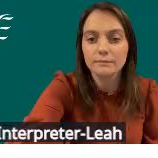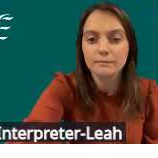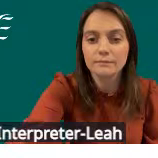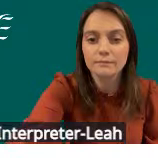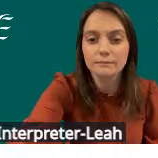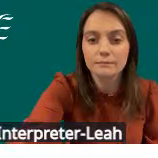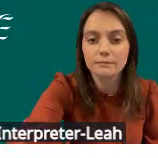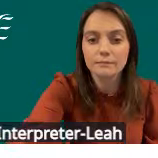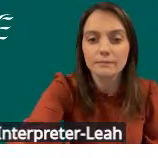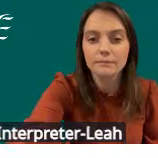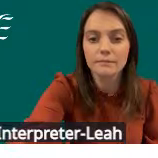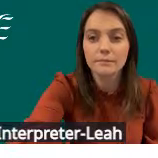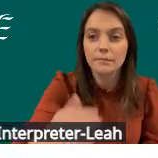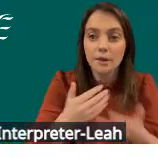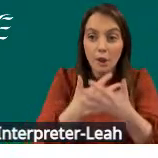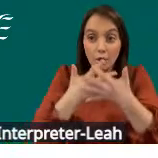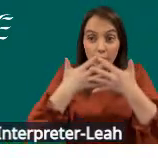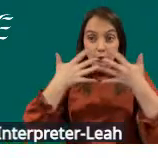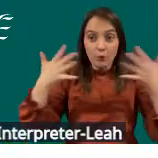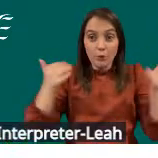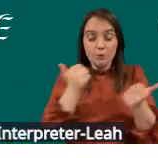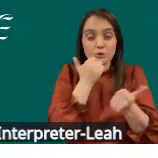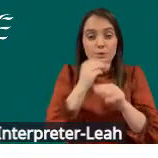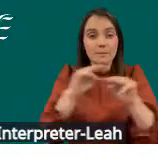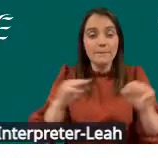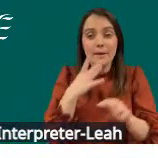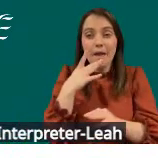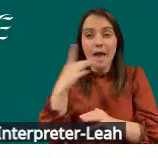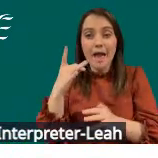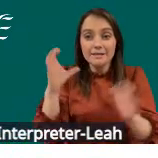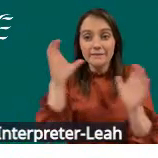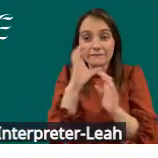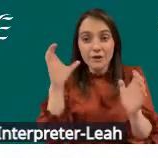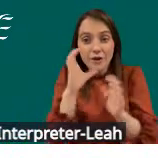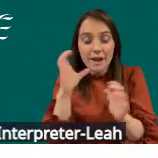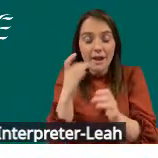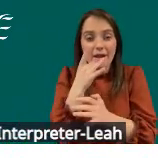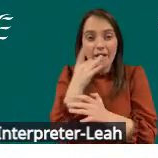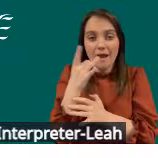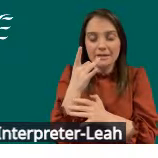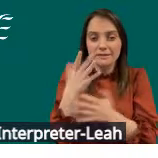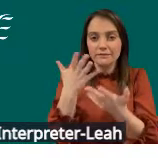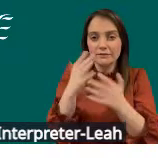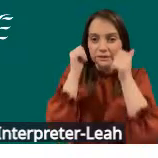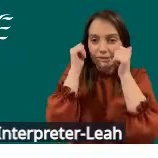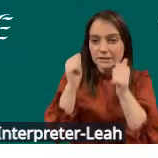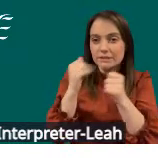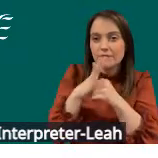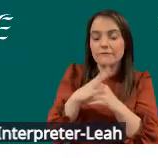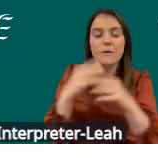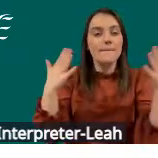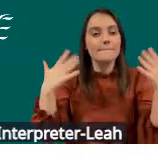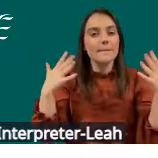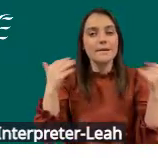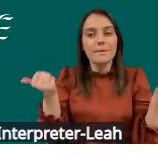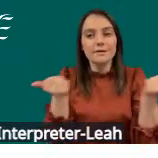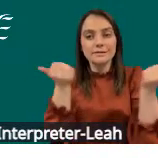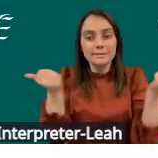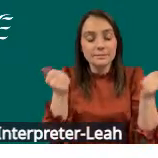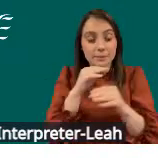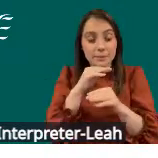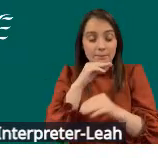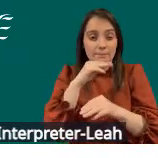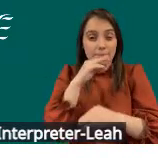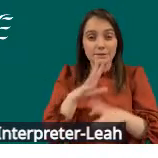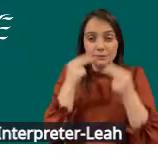demand and people asking for care and asking for attention around their menopause symptoms. So we should be making sure that people can access their